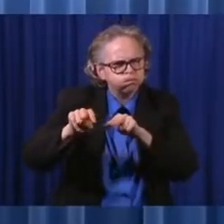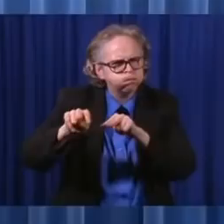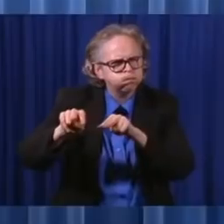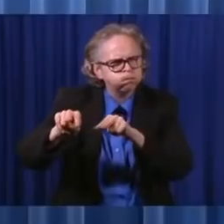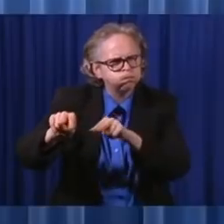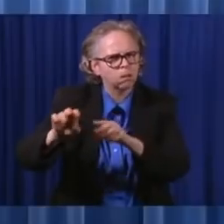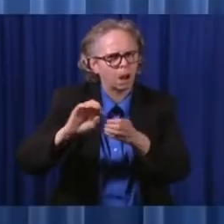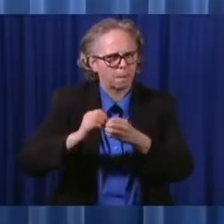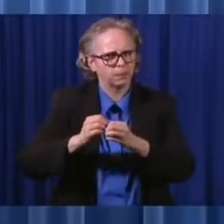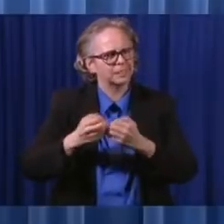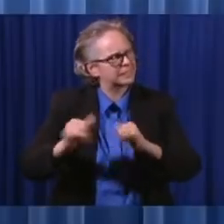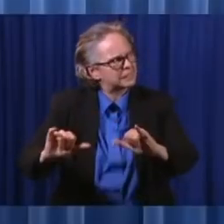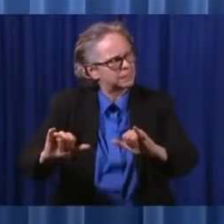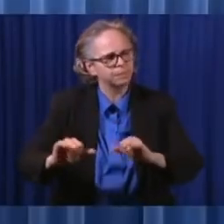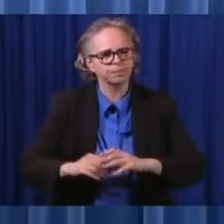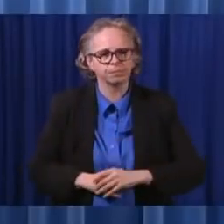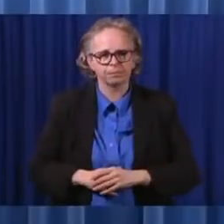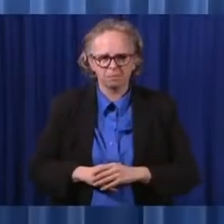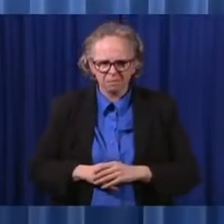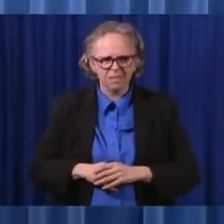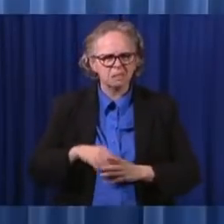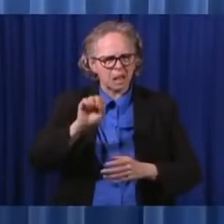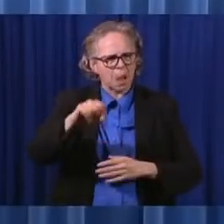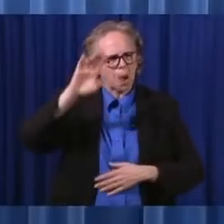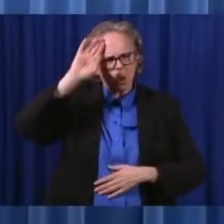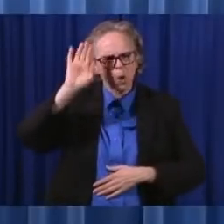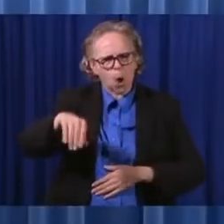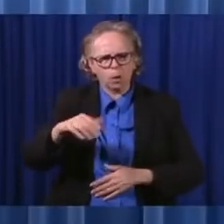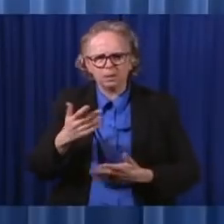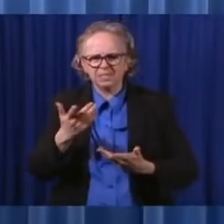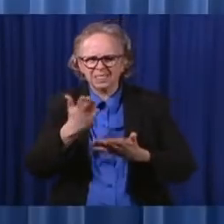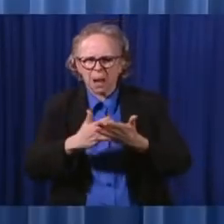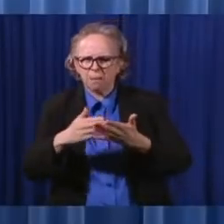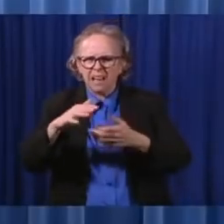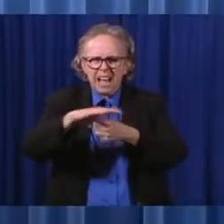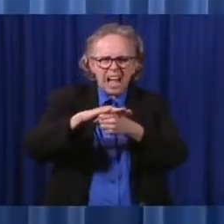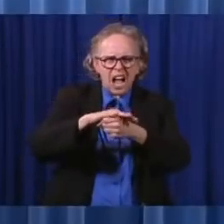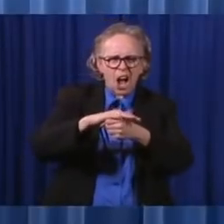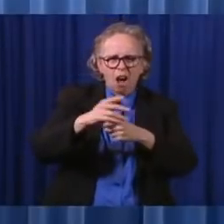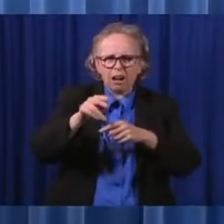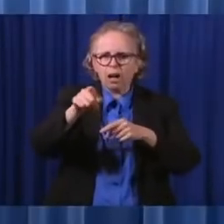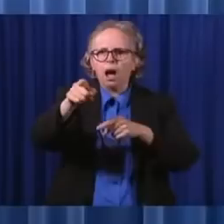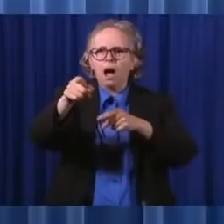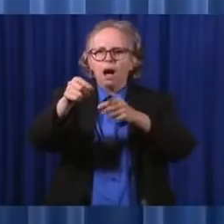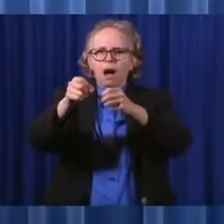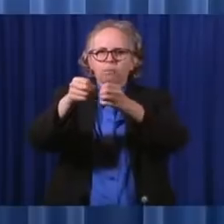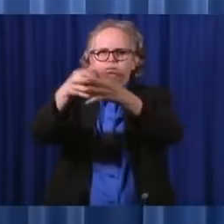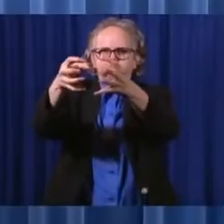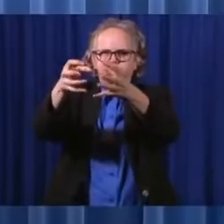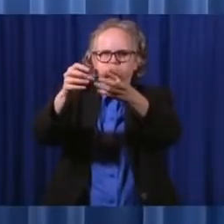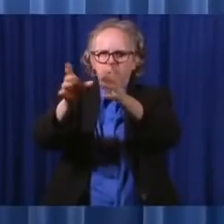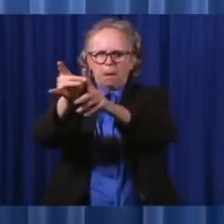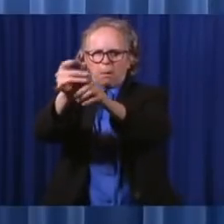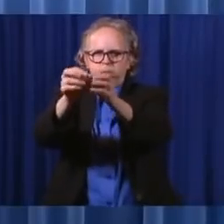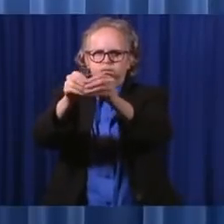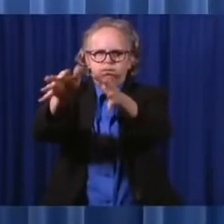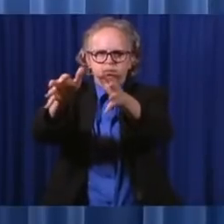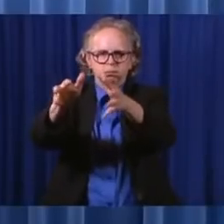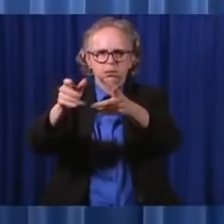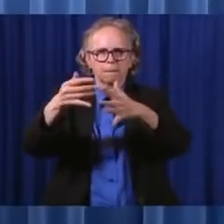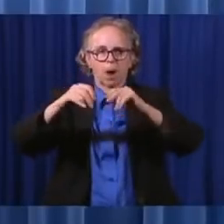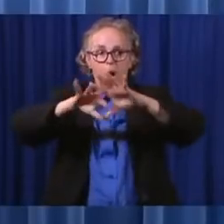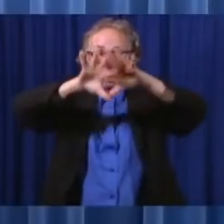some variations in different parts of the state, the movement statewide is